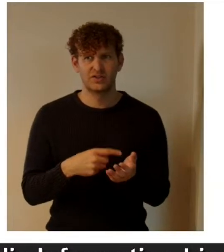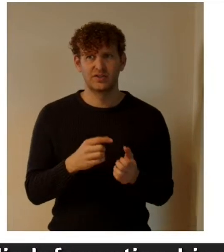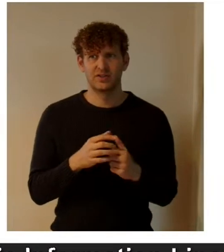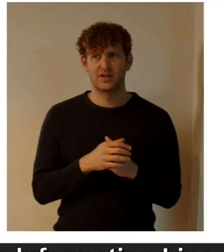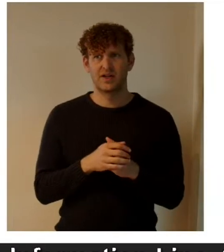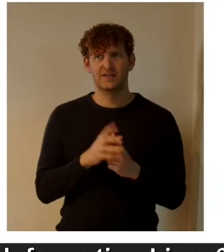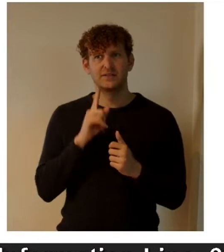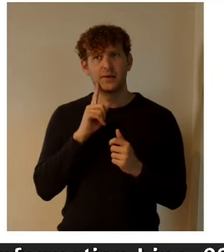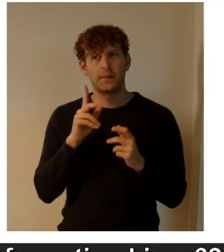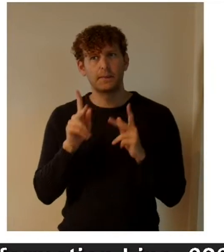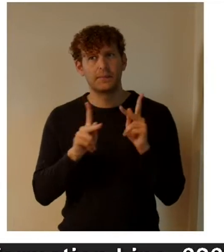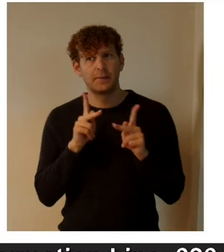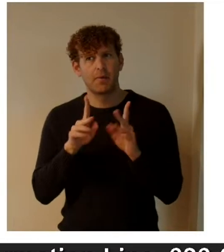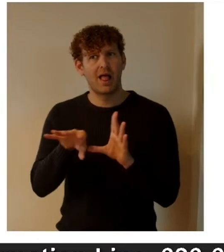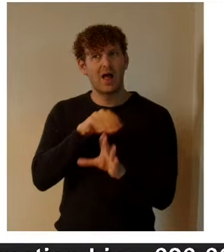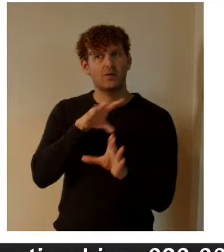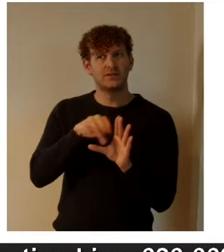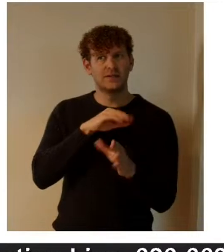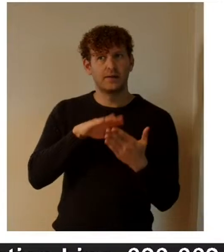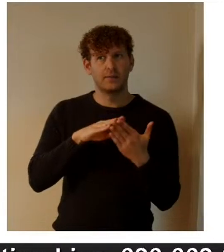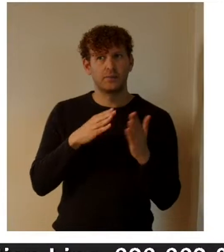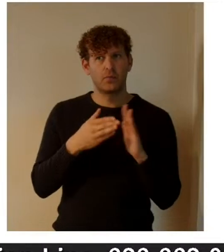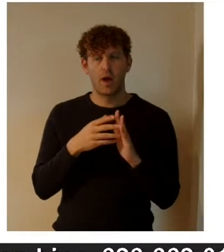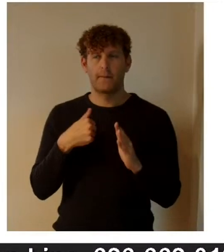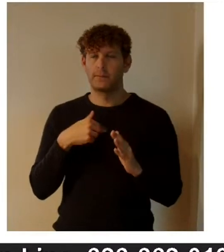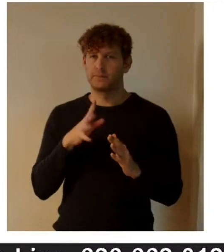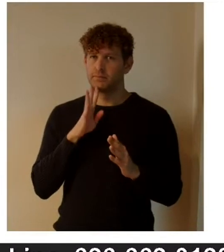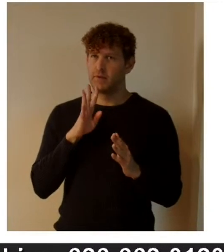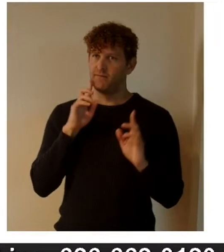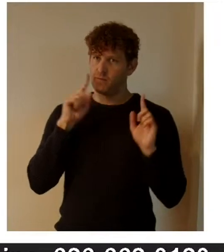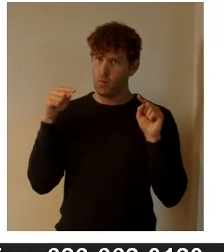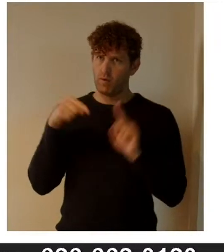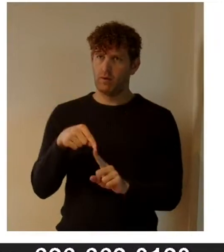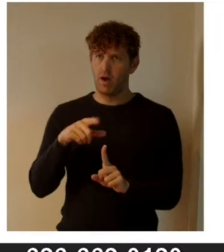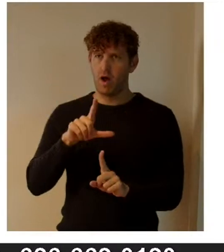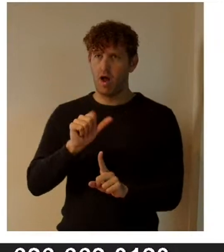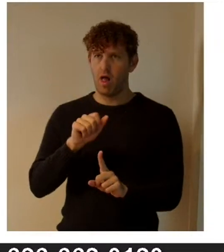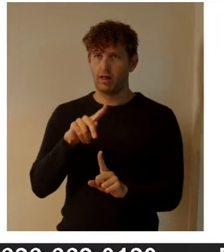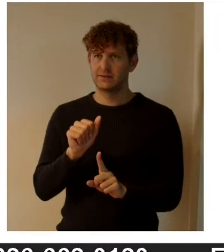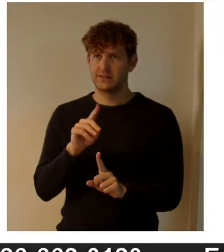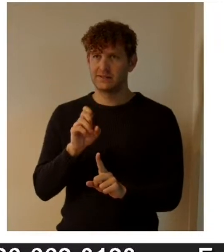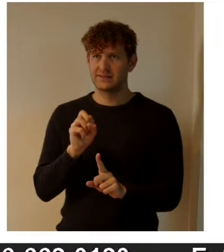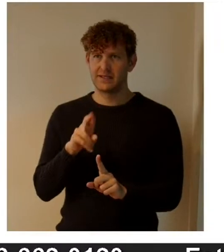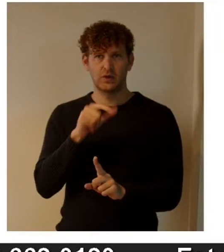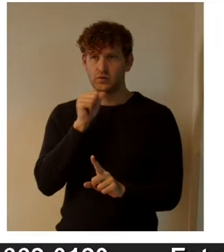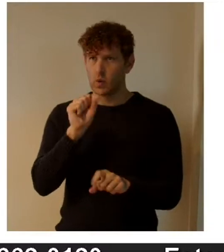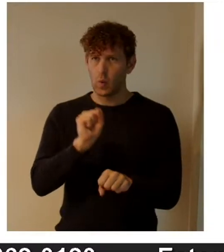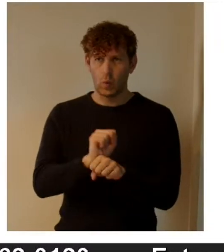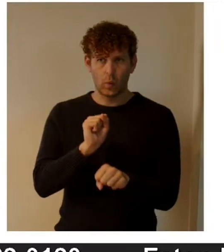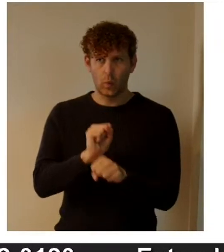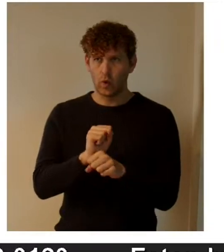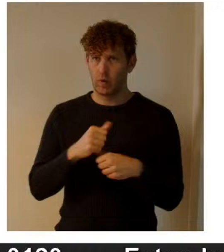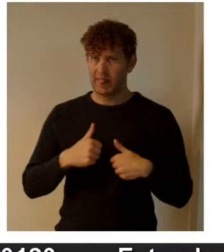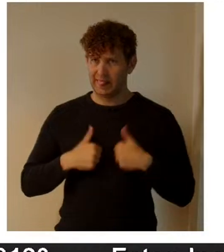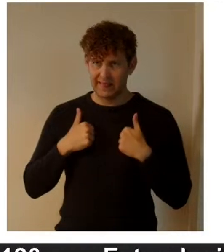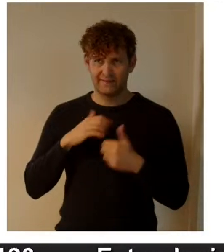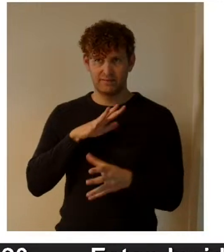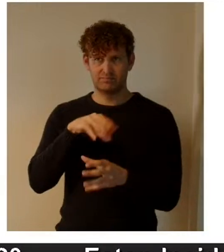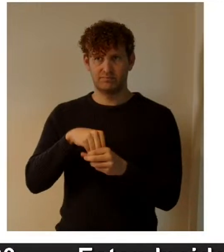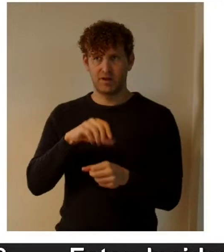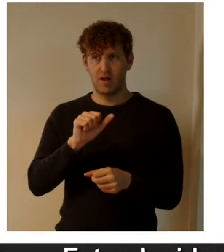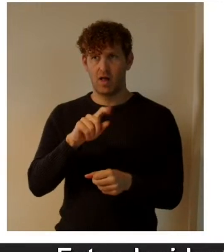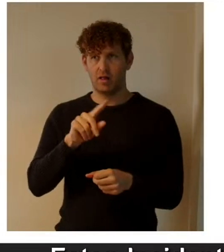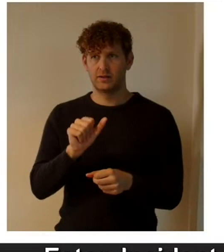speaking on behalf of Altadena, even though they do not reside, work, or govern here. And you want to hear from the officials you know have